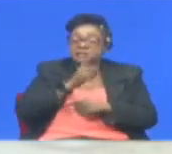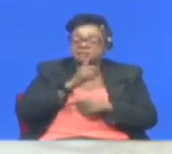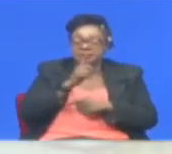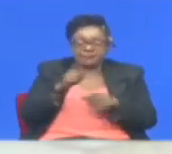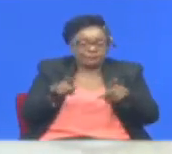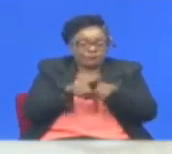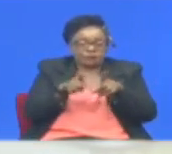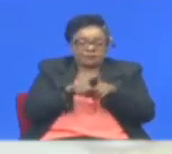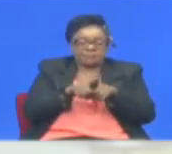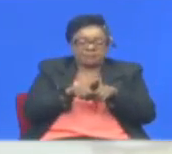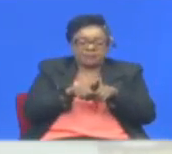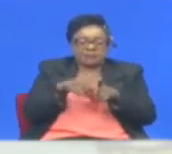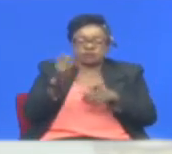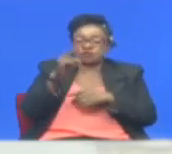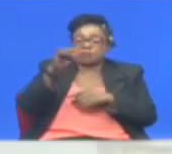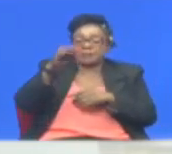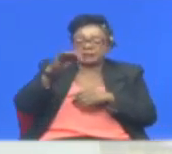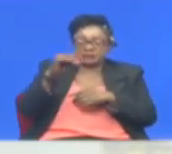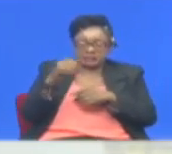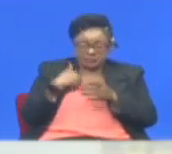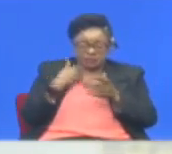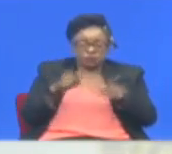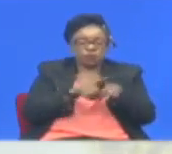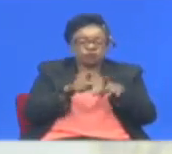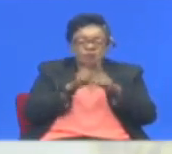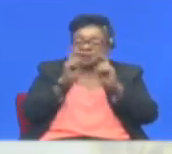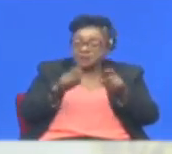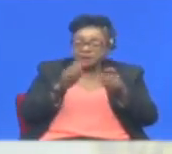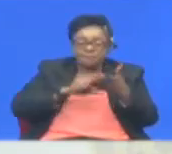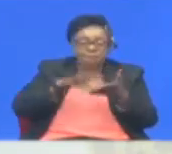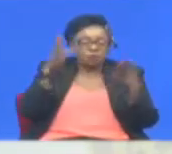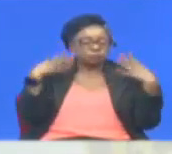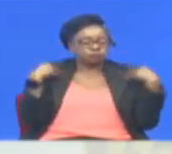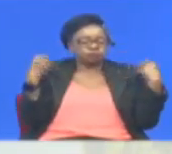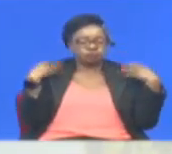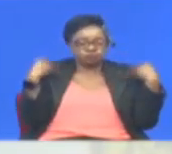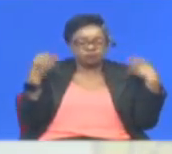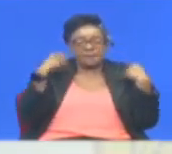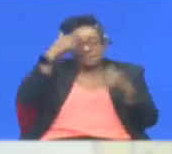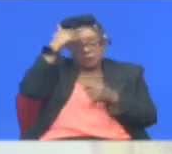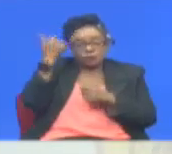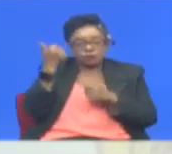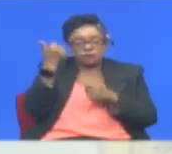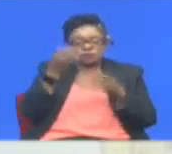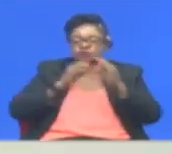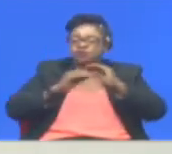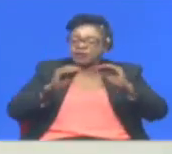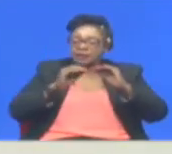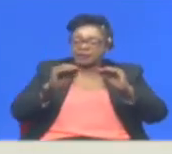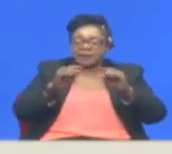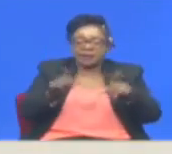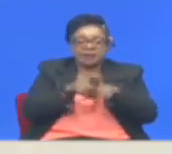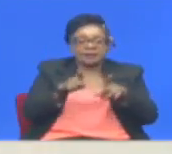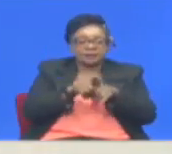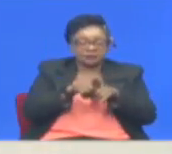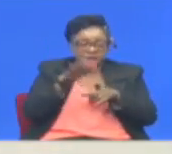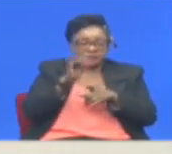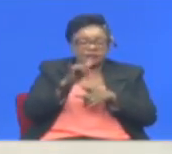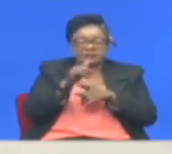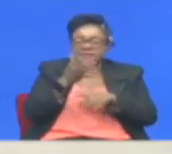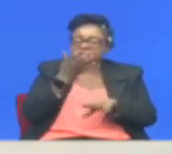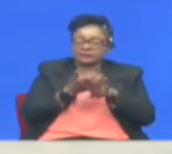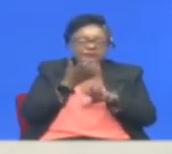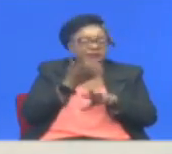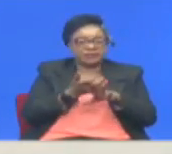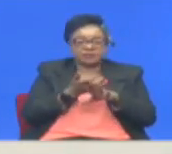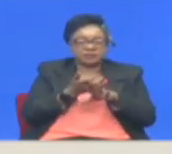supergiant and in downhill. But for this I need more training for sure, because to train a speed discipline it's really